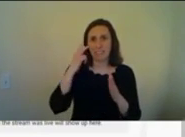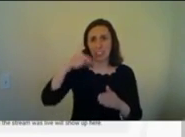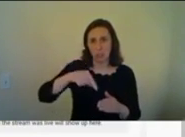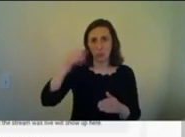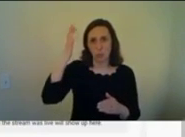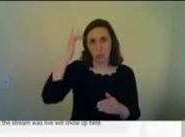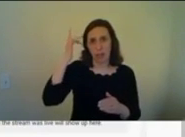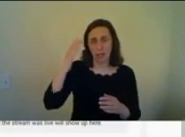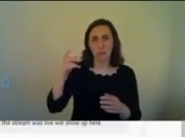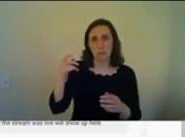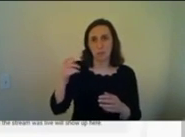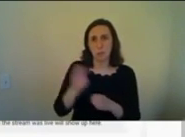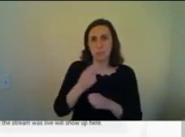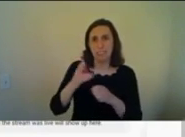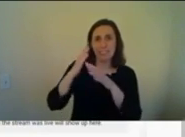plus a remainder.